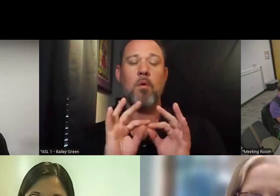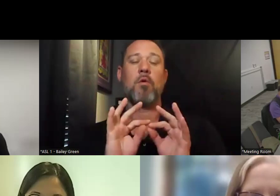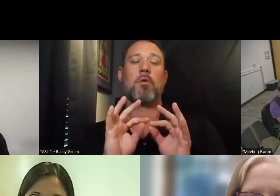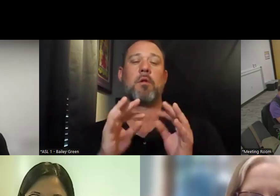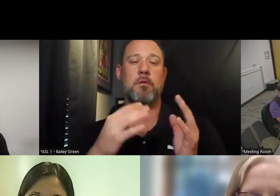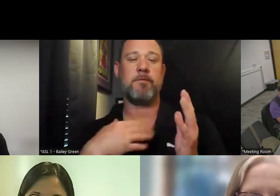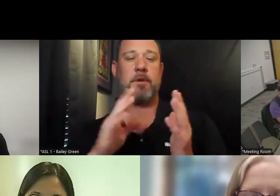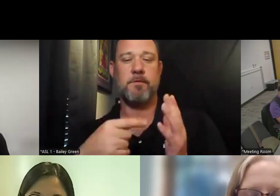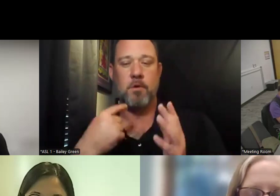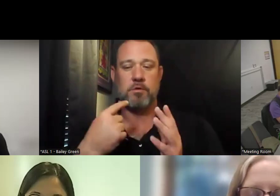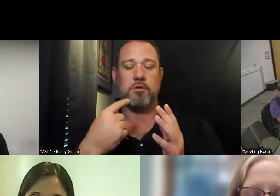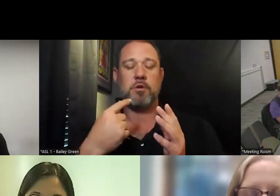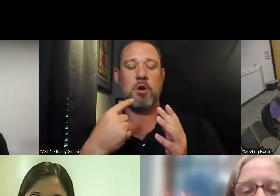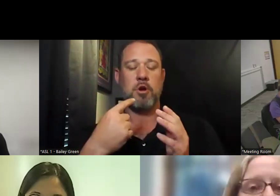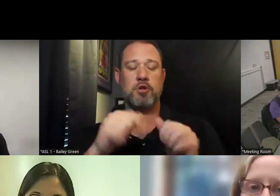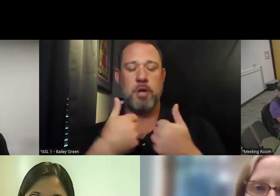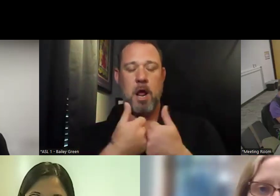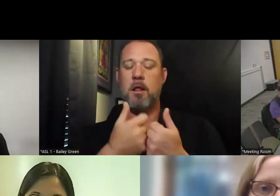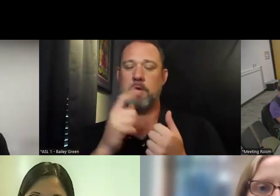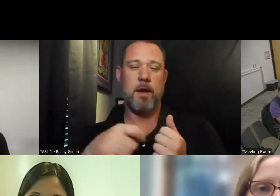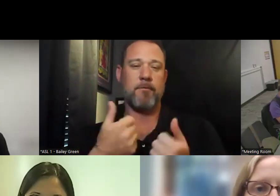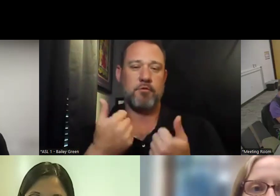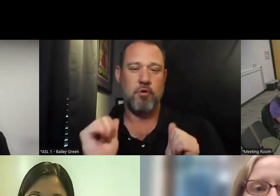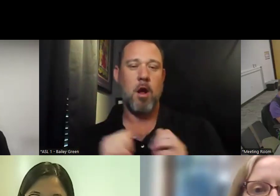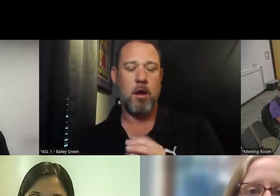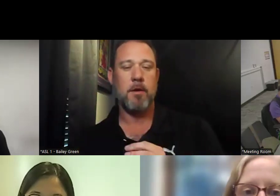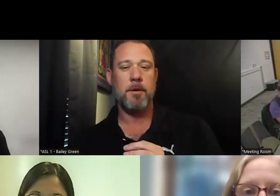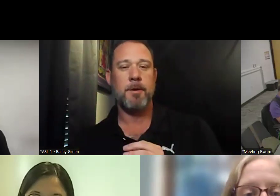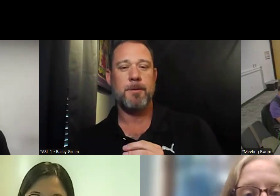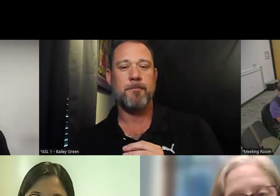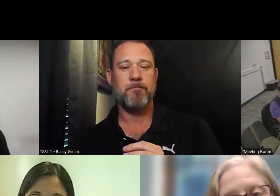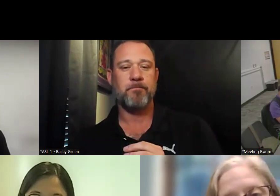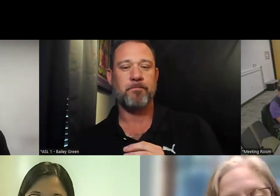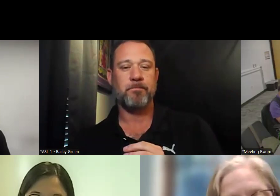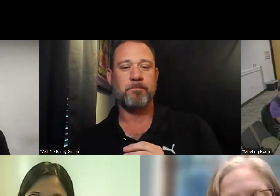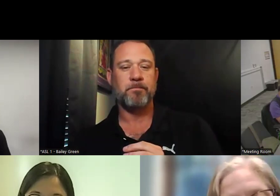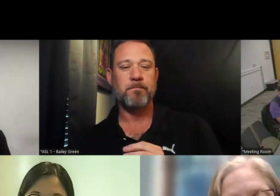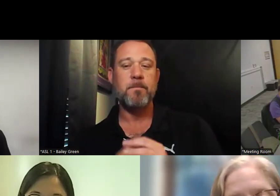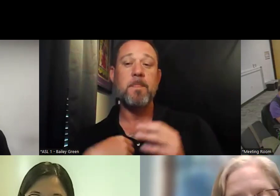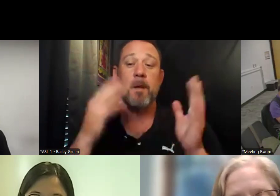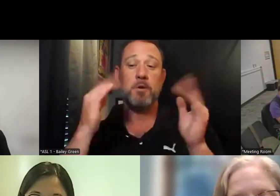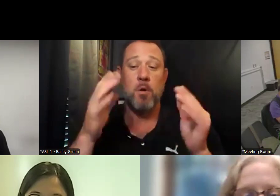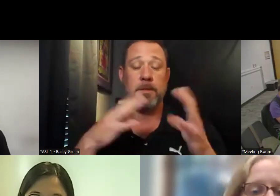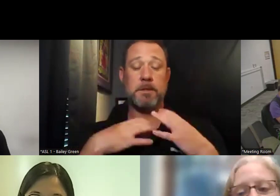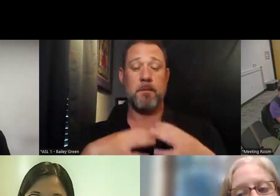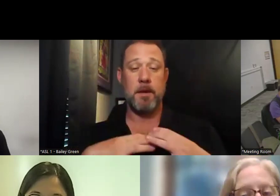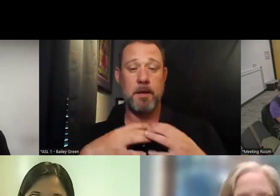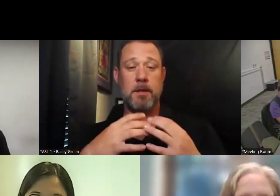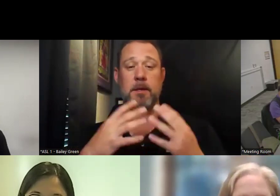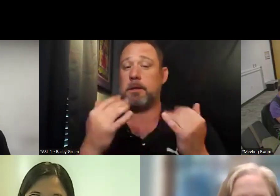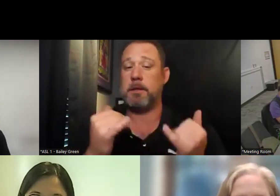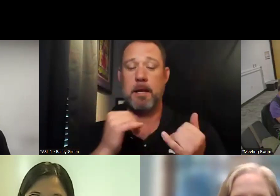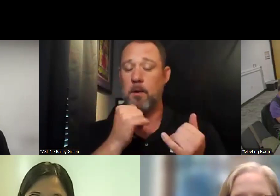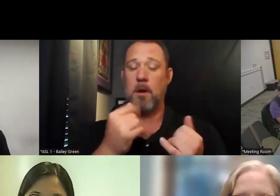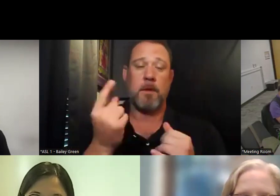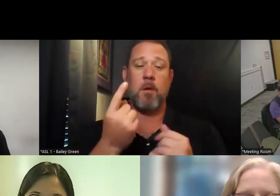those challenges, we can't, we have to try, right? So I hope that this committee will, today won't be the